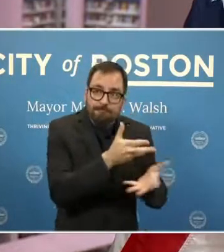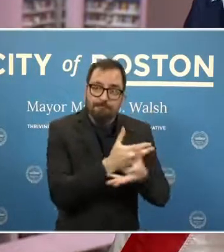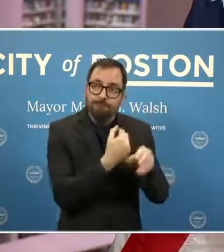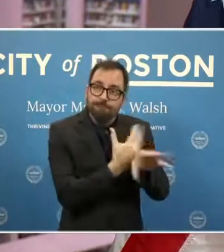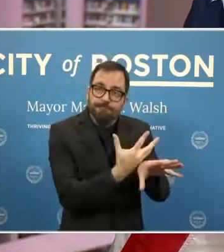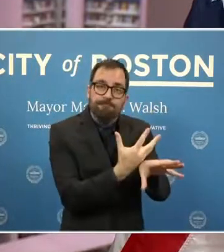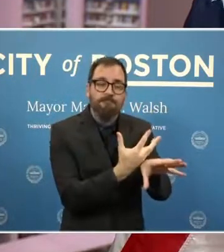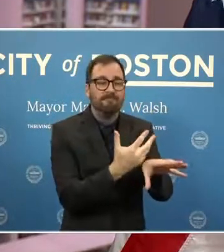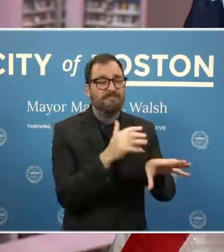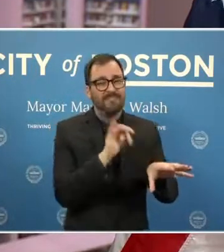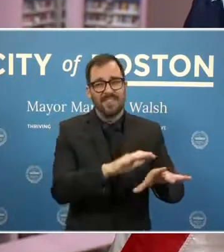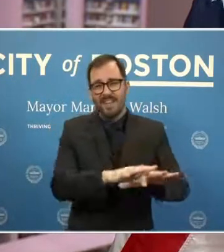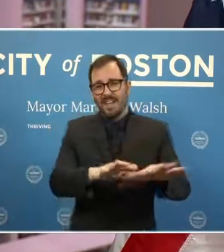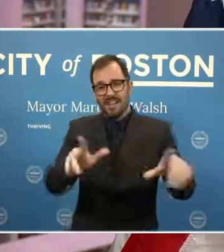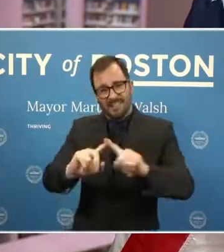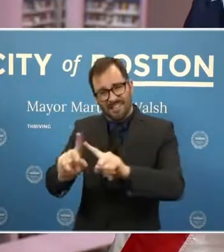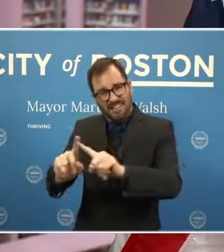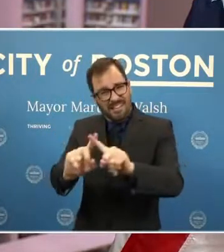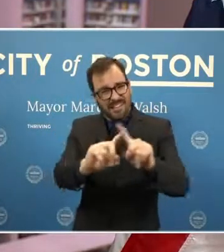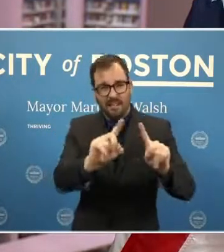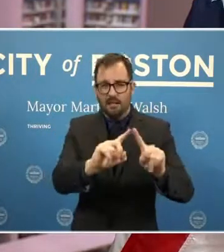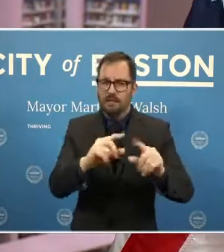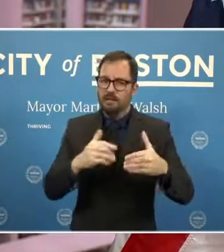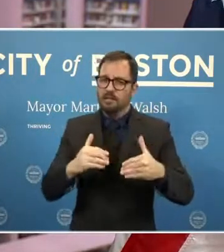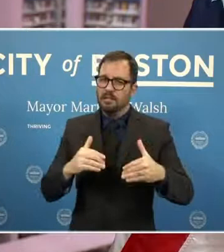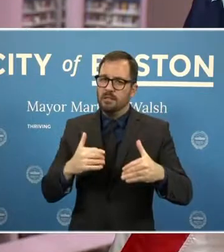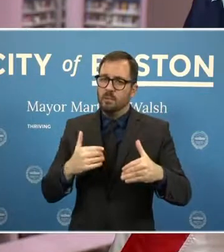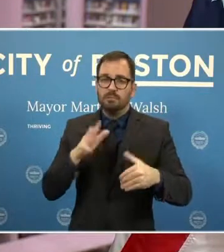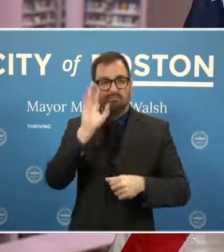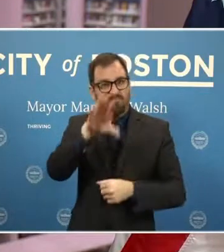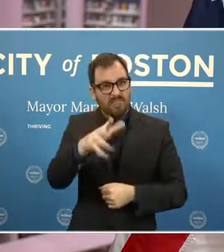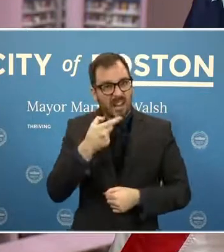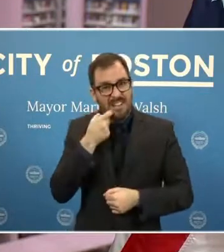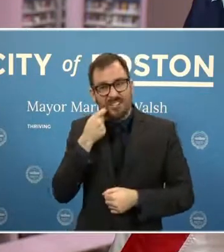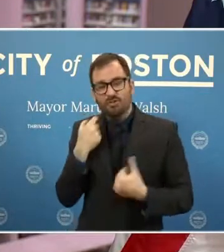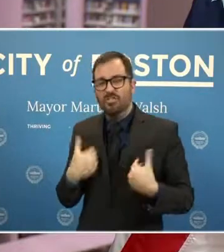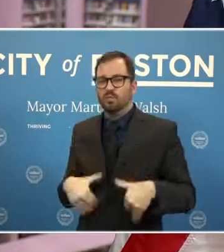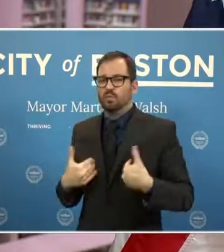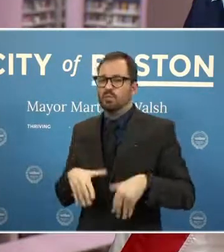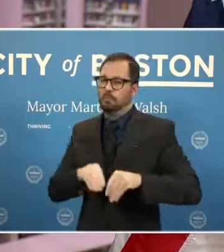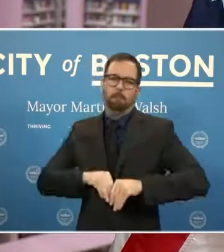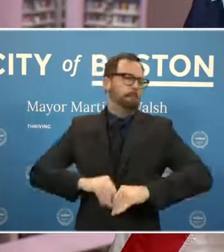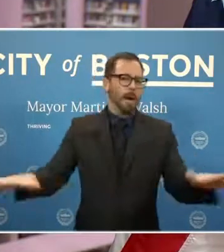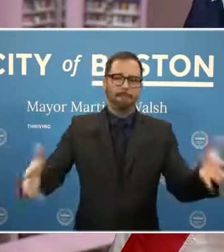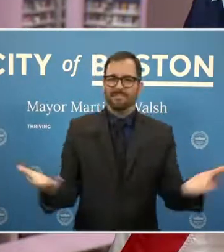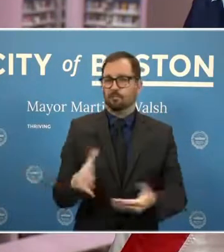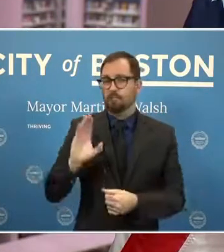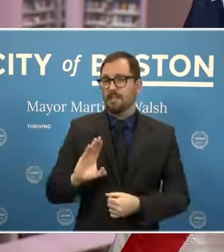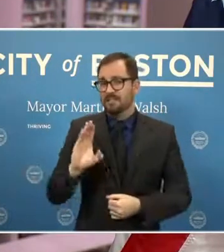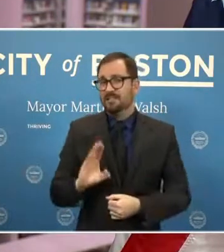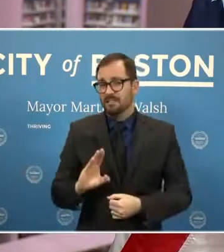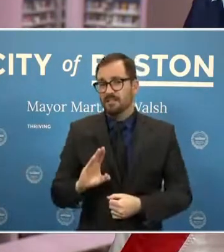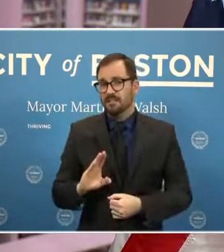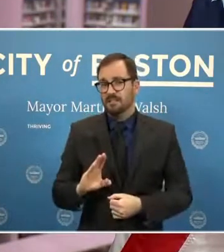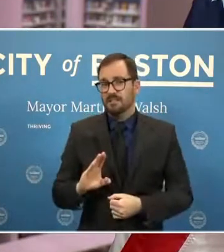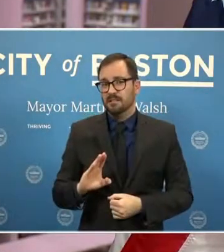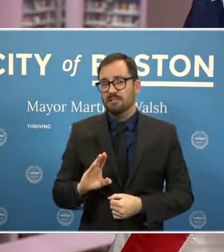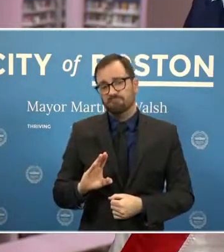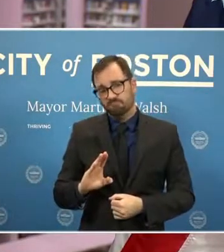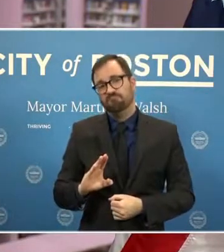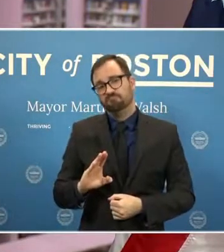regional epidemic, but the concentration of services in Boston brings intense impacts, especially to the South